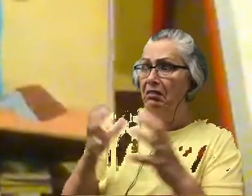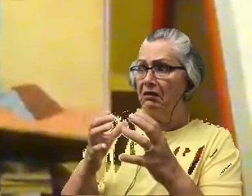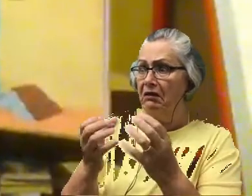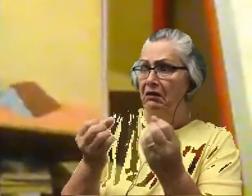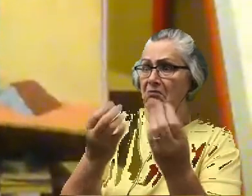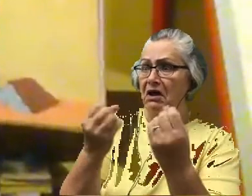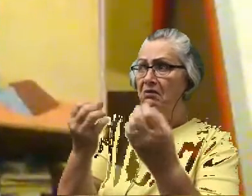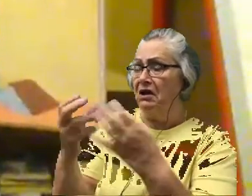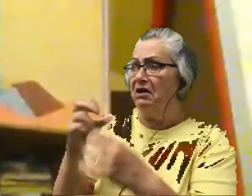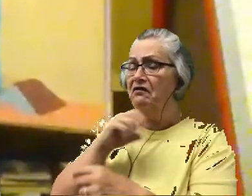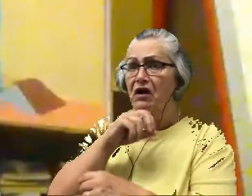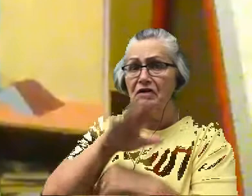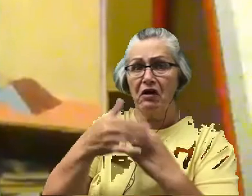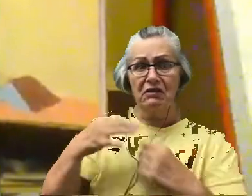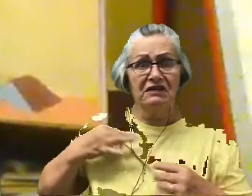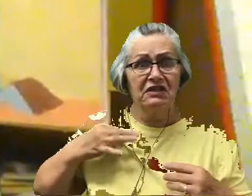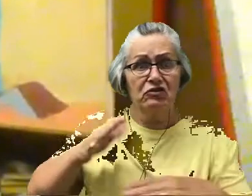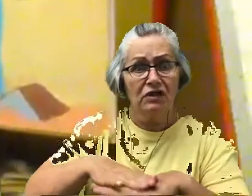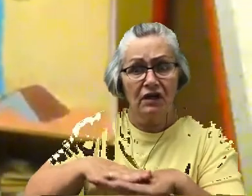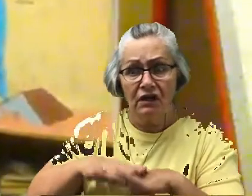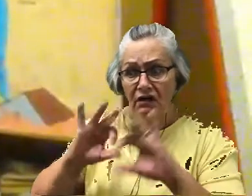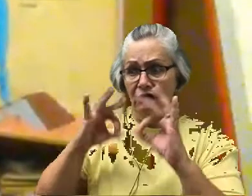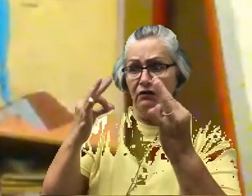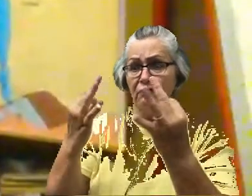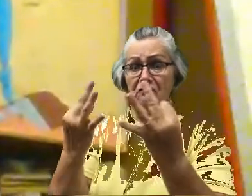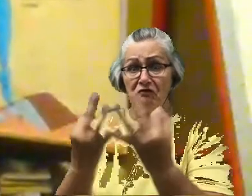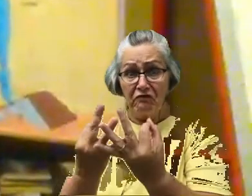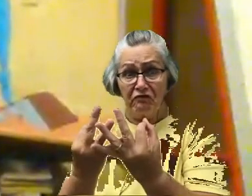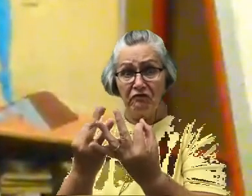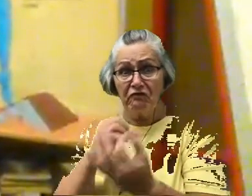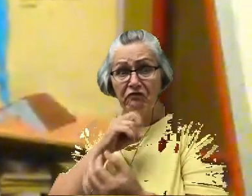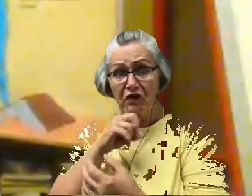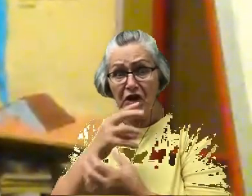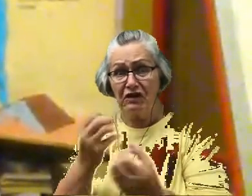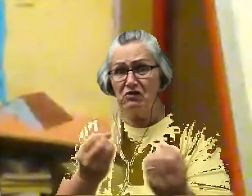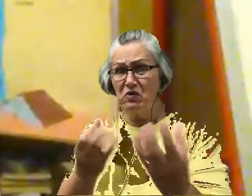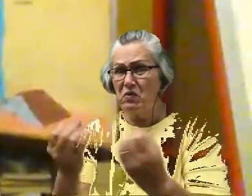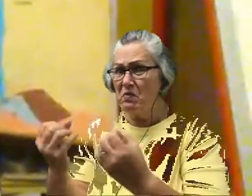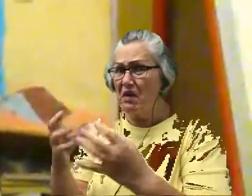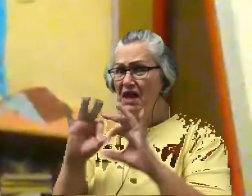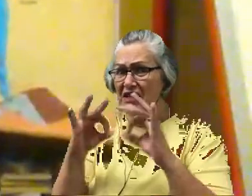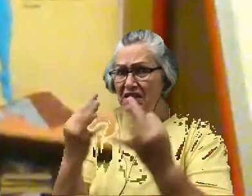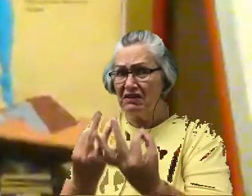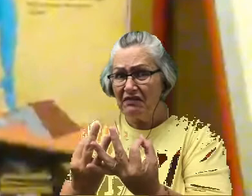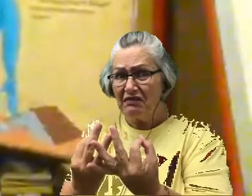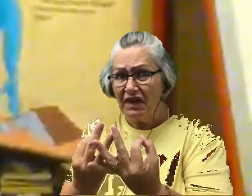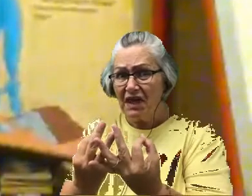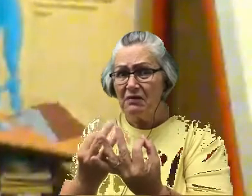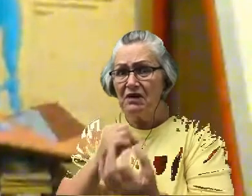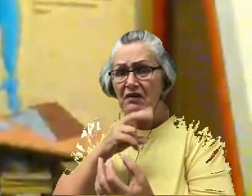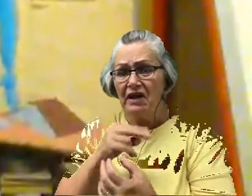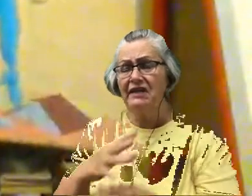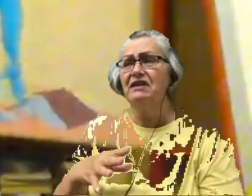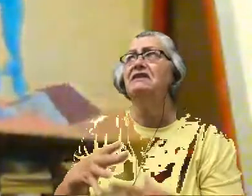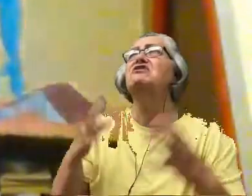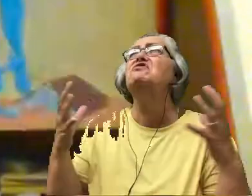dozens, all wearing t-shirts. Frog family reunion. Too many frogs, he thought. Too much fuss, too